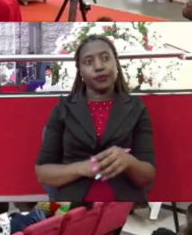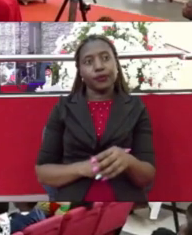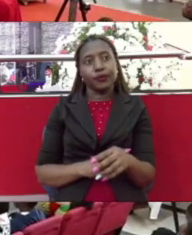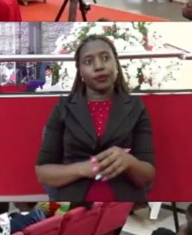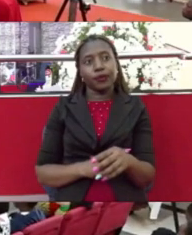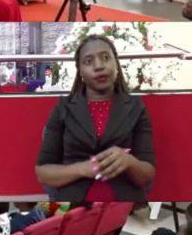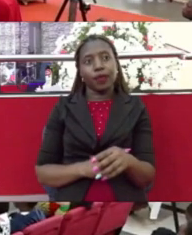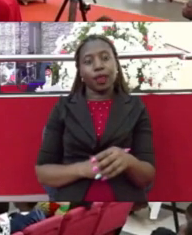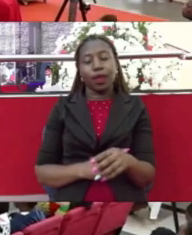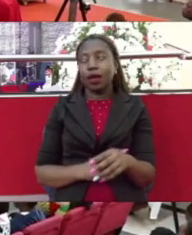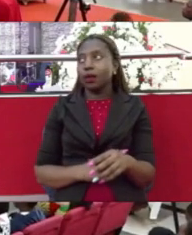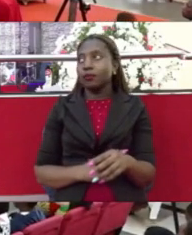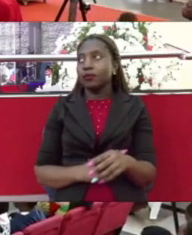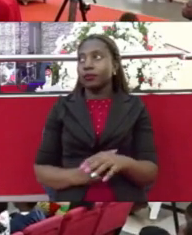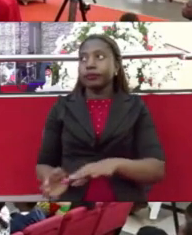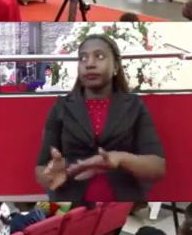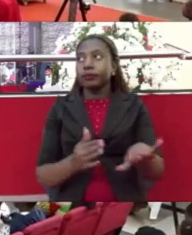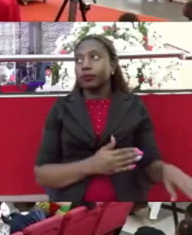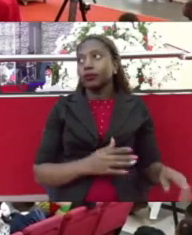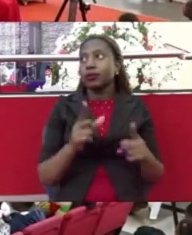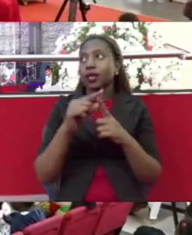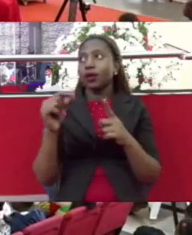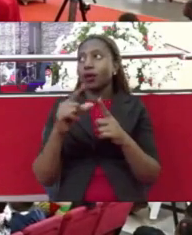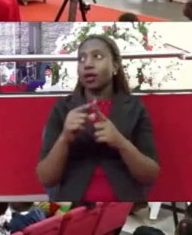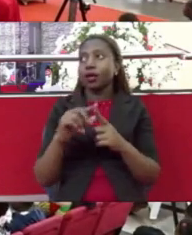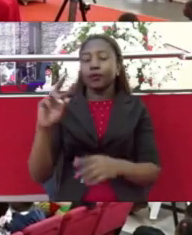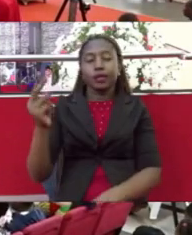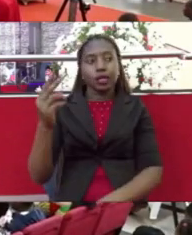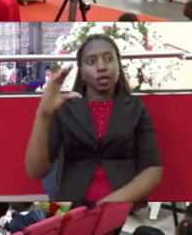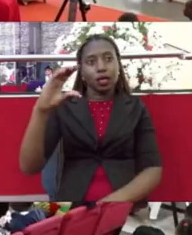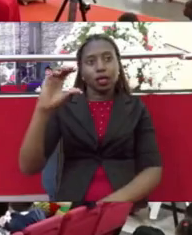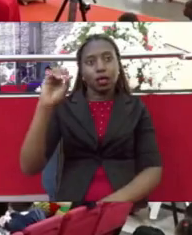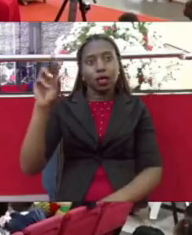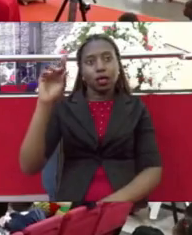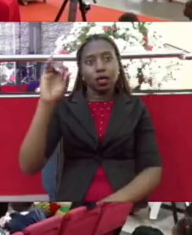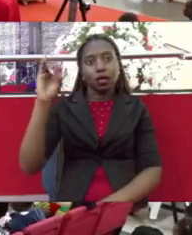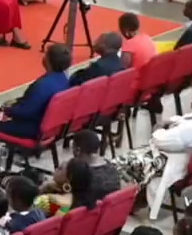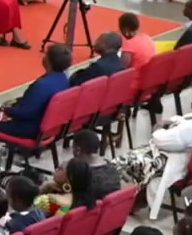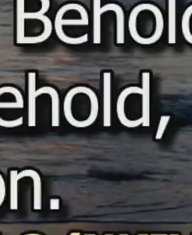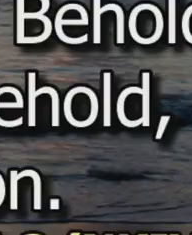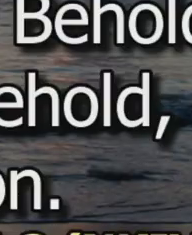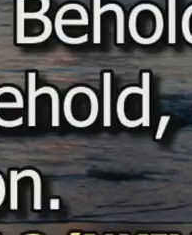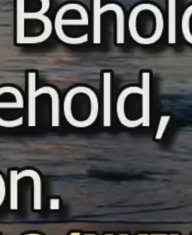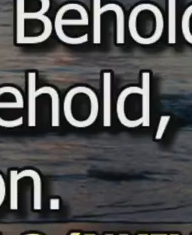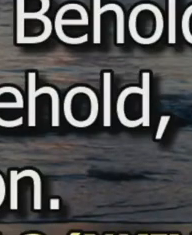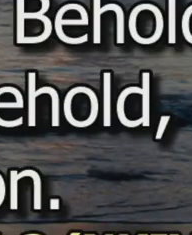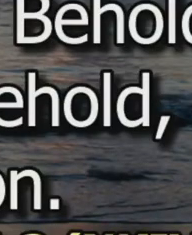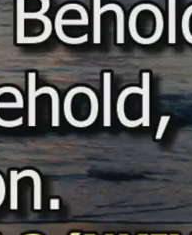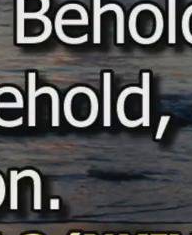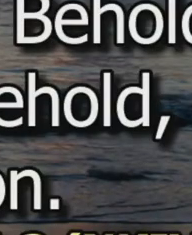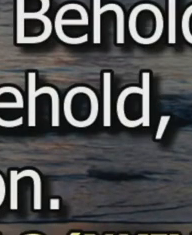have his word in 2 Corinthians chapter 6 verse 2b. Na Wakorintho wa pili 6:2b. And it says